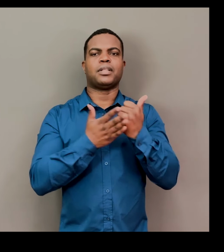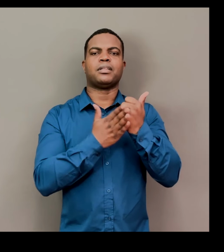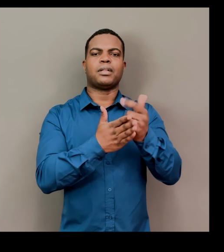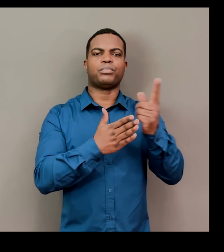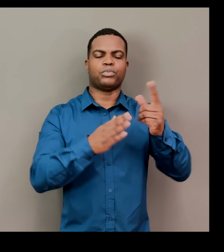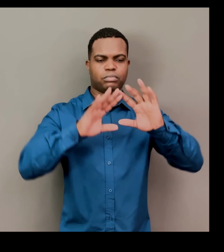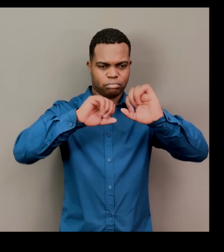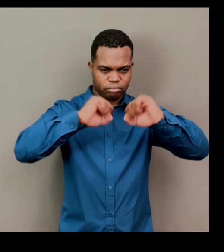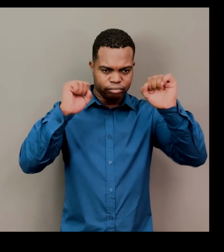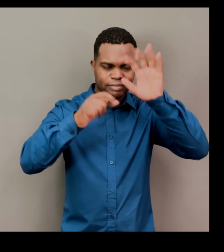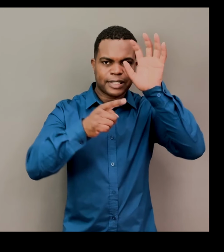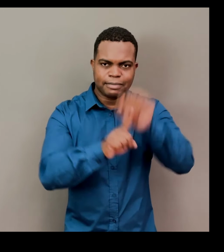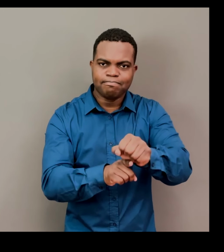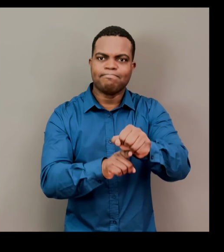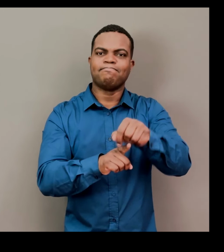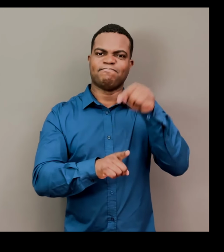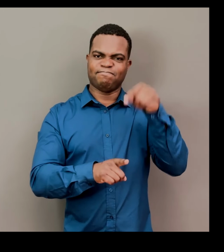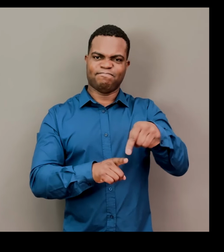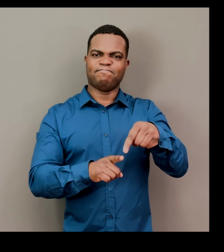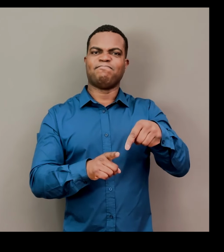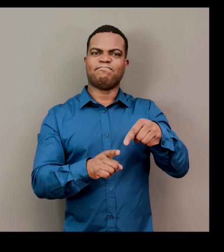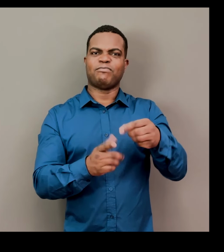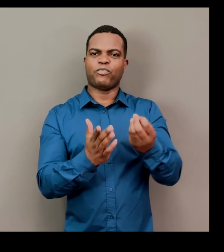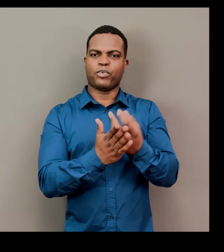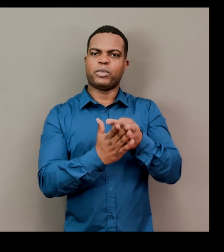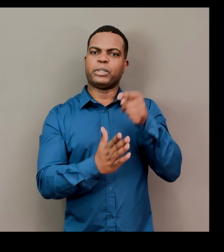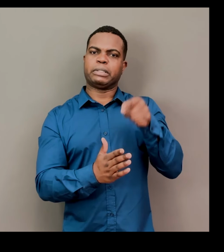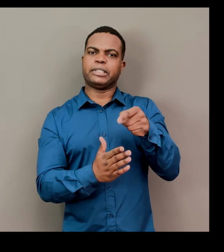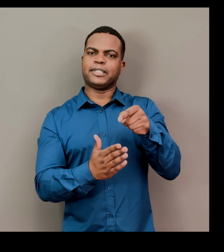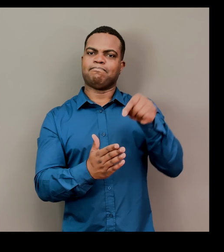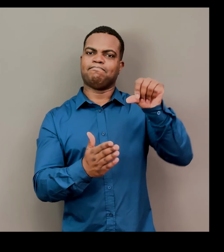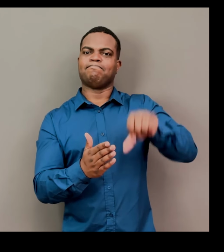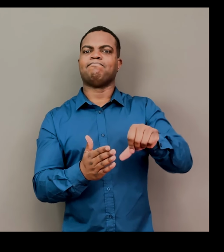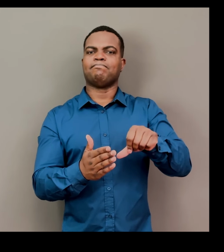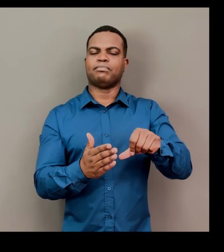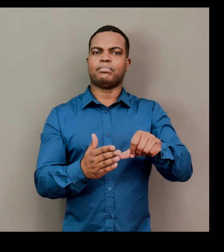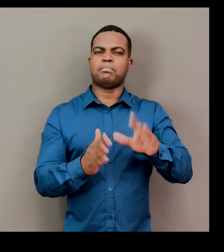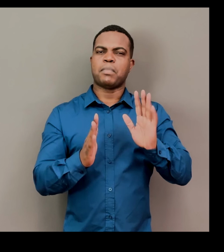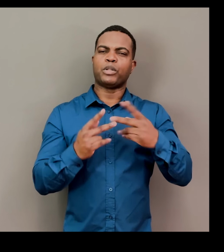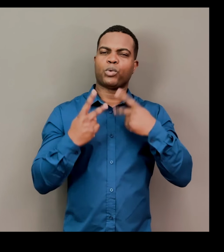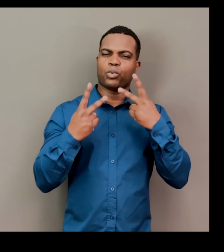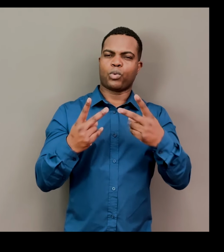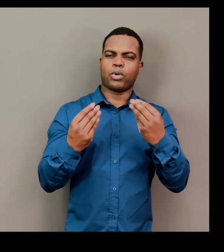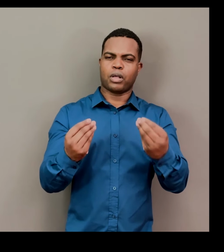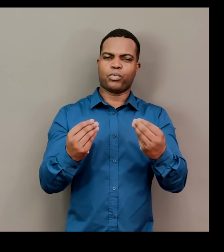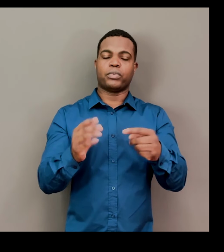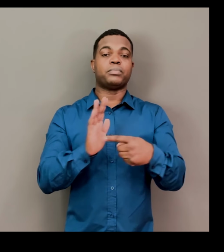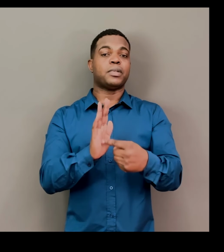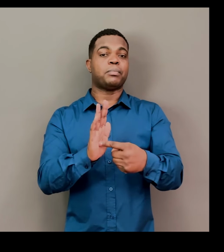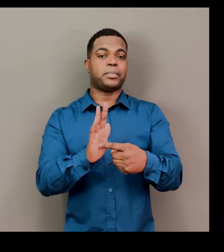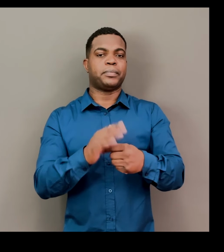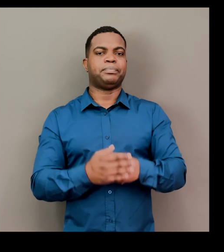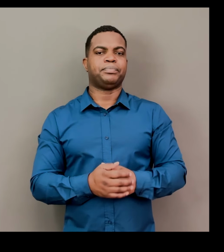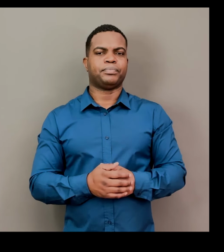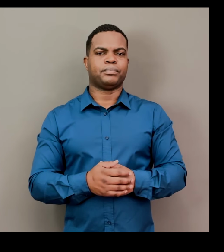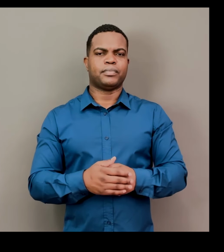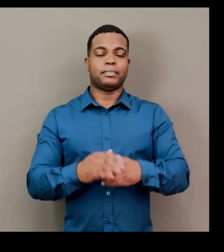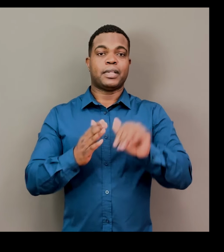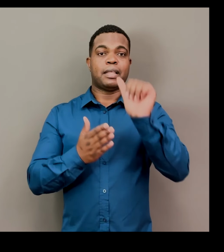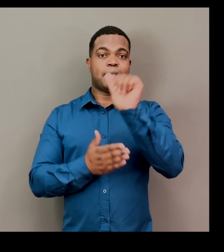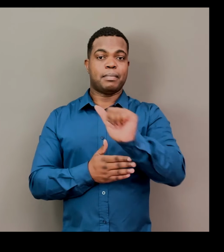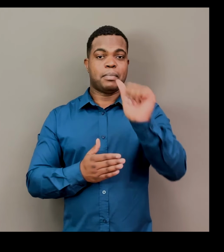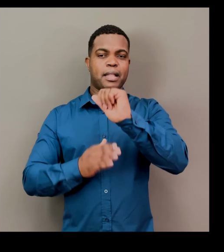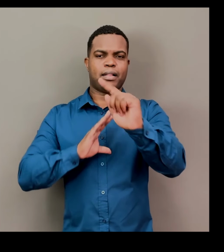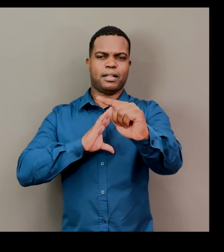When identifying a source of information, one must look at many attributes, including but not limited to